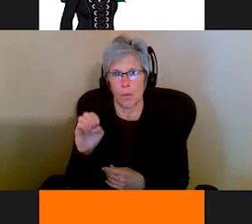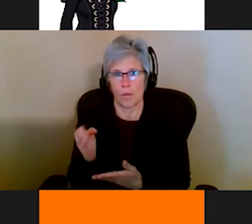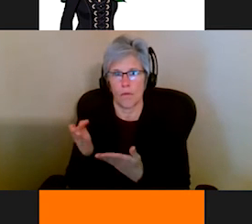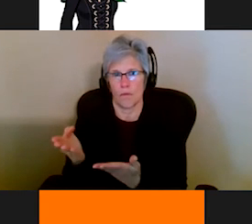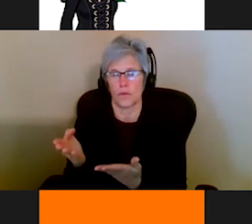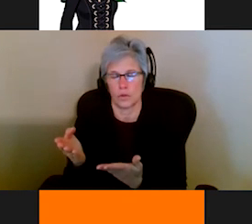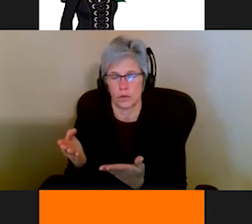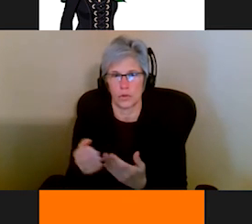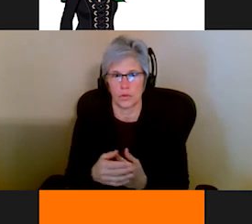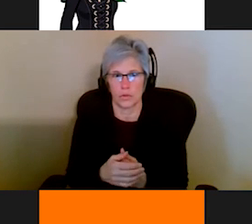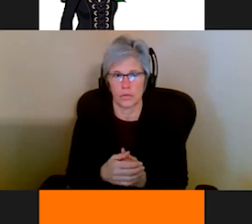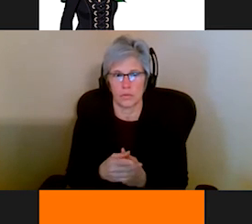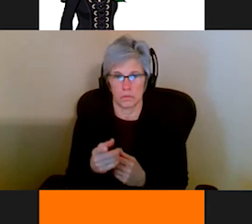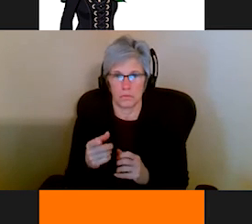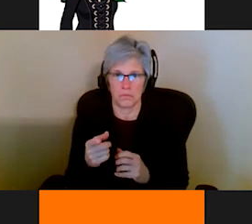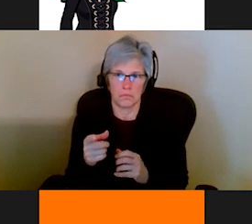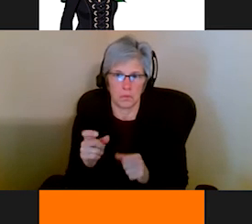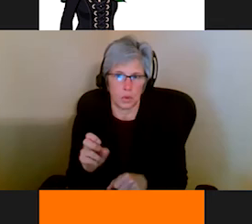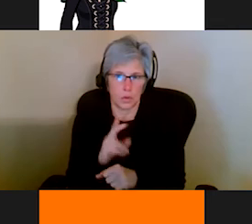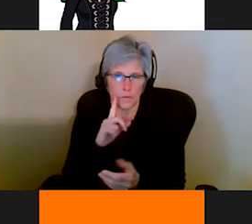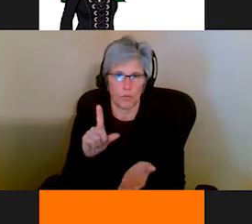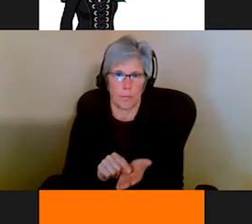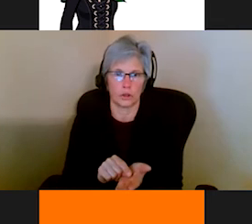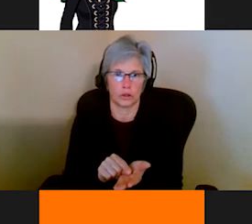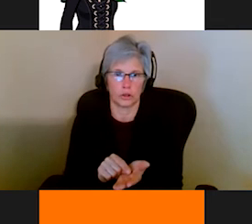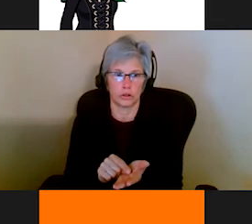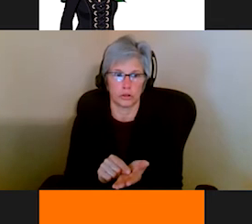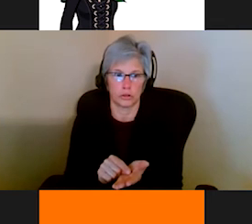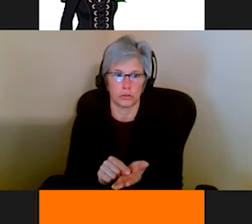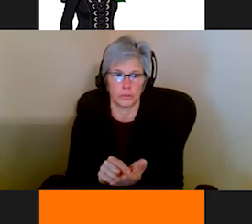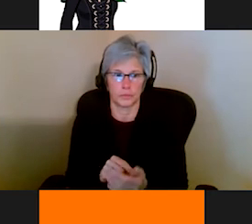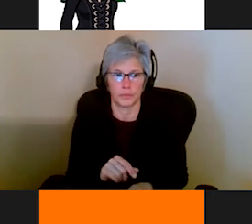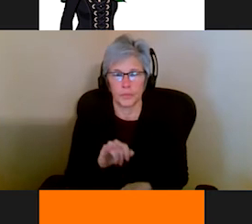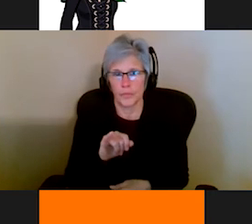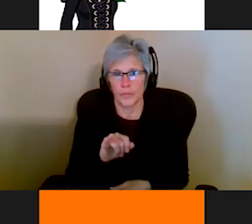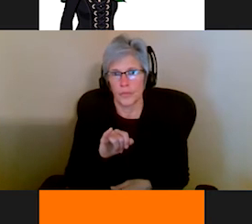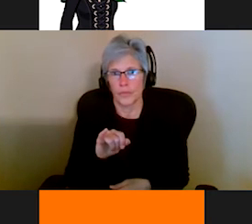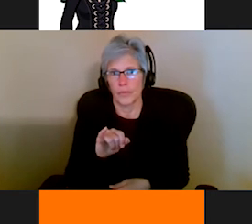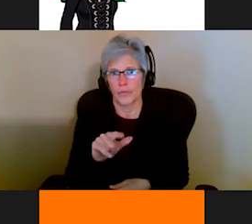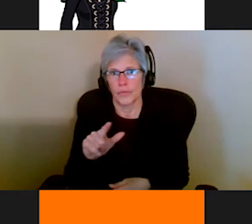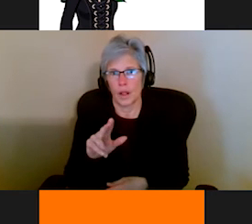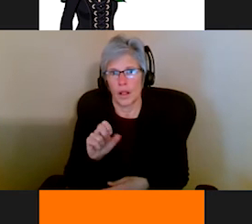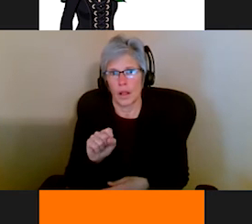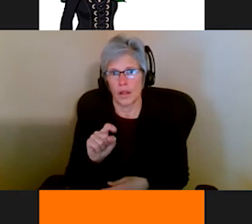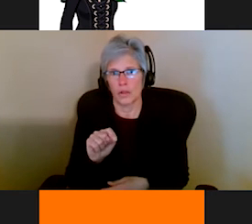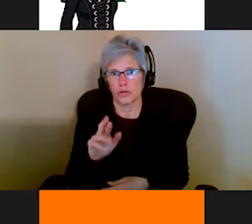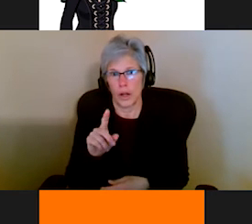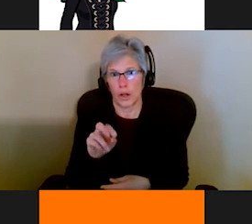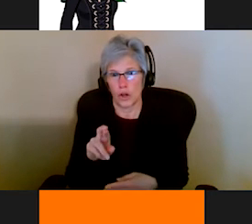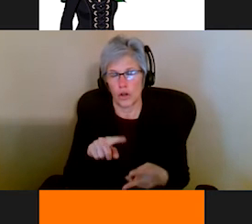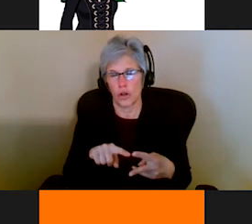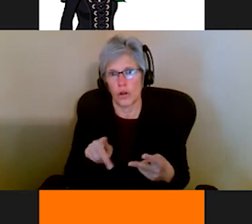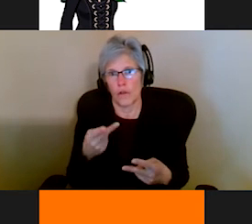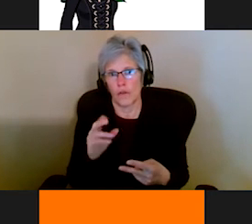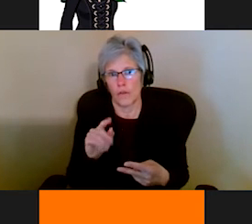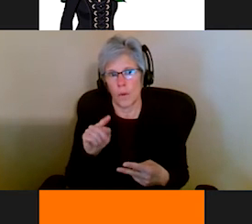make publications, books and things like that. It's just that Illustrator and Photoshop, excuse me, are the best ones that allow